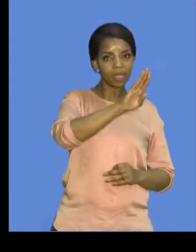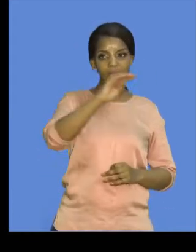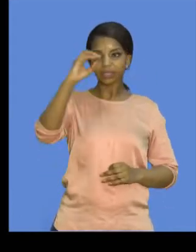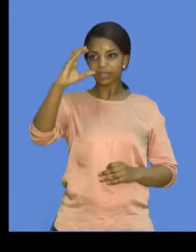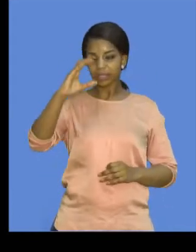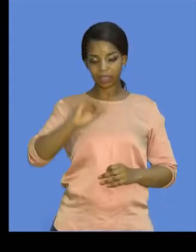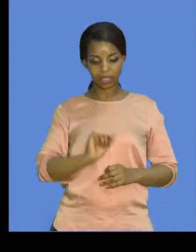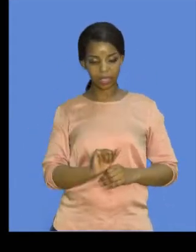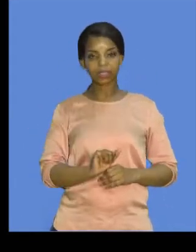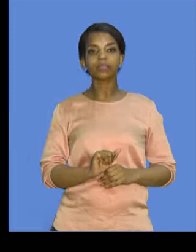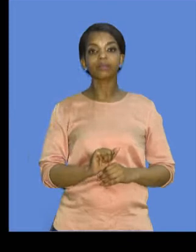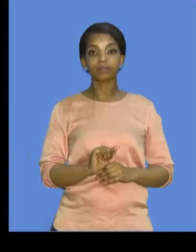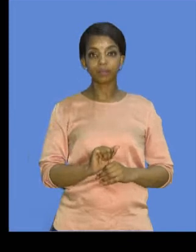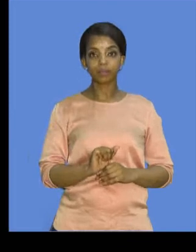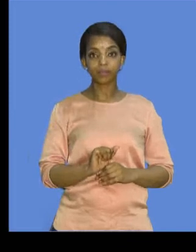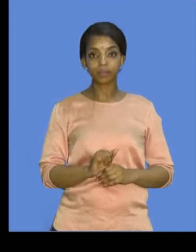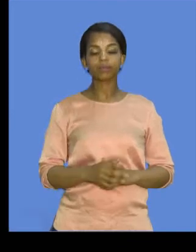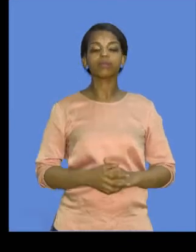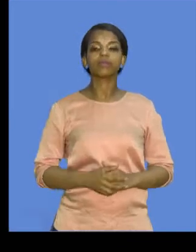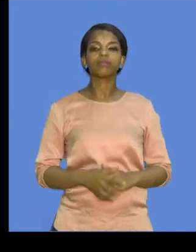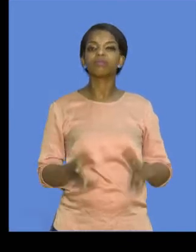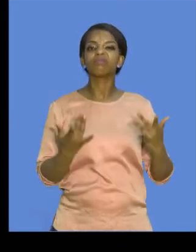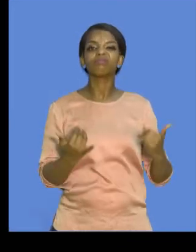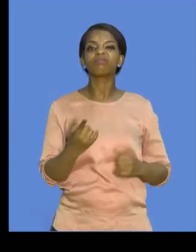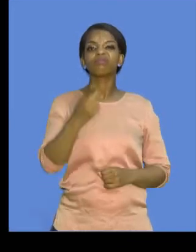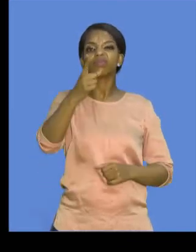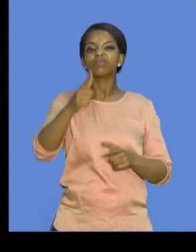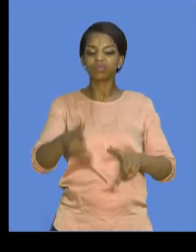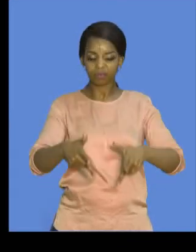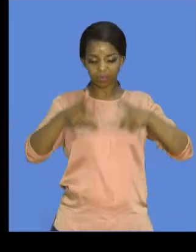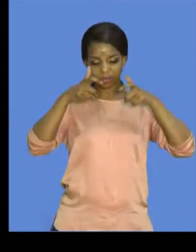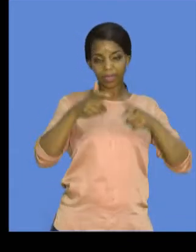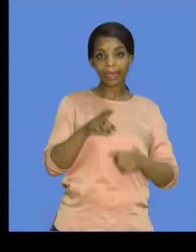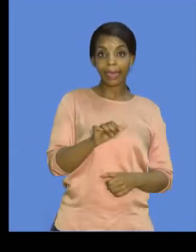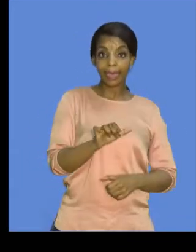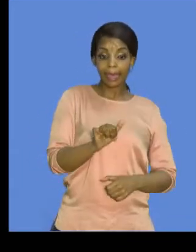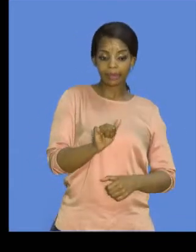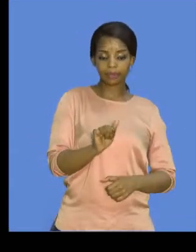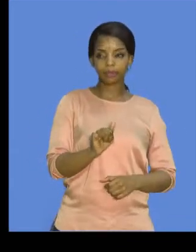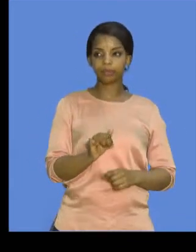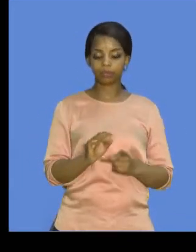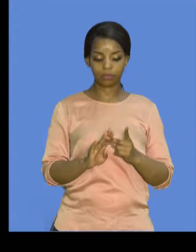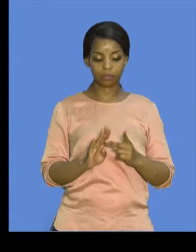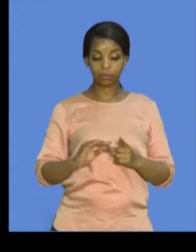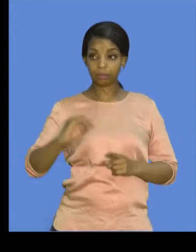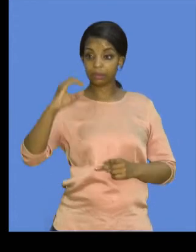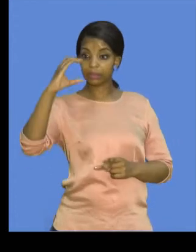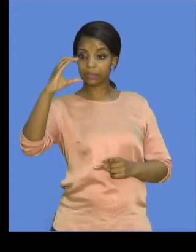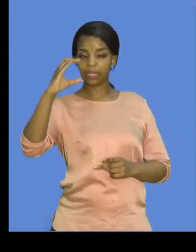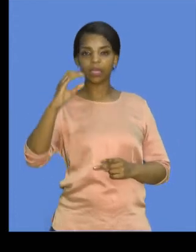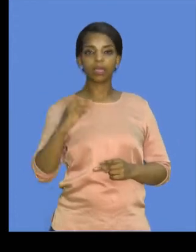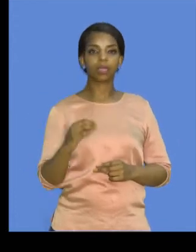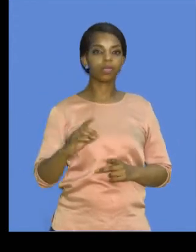got B, C, and A, right? Now you'd realize that A and B and C are